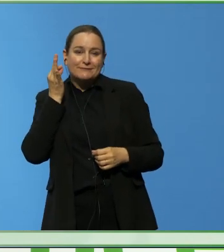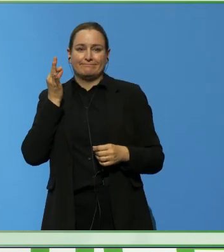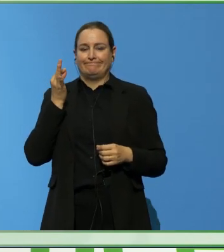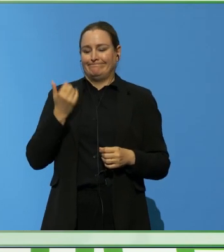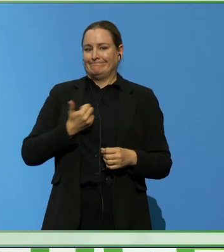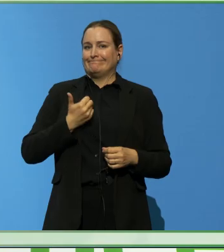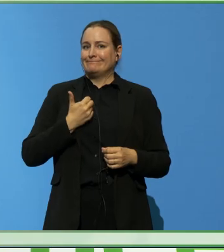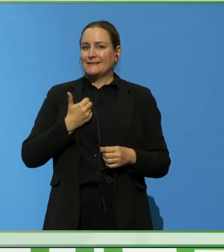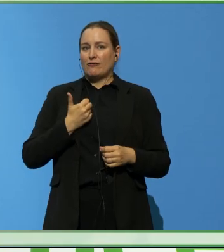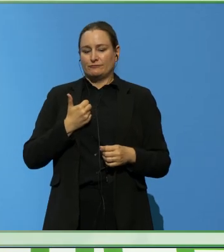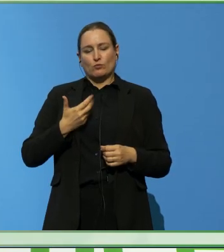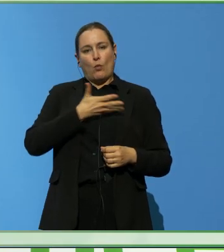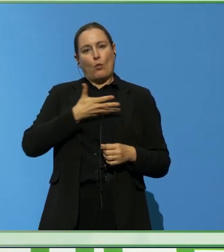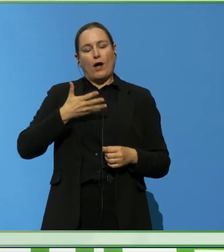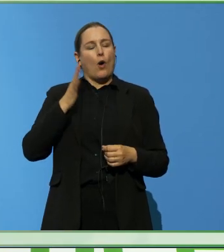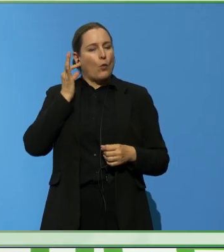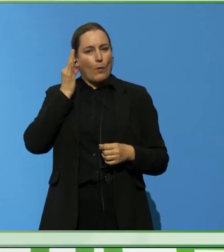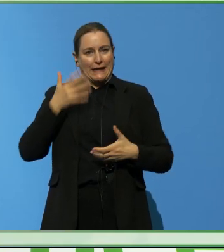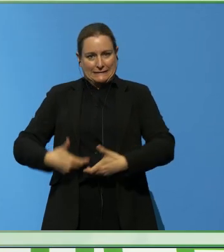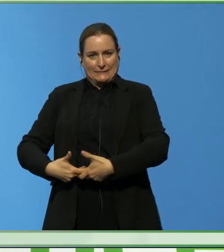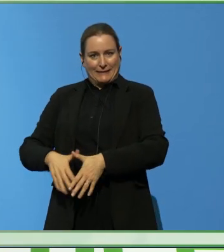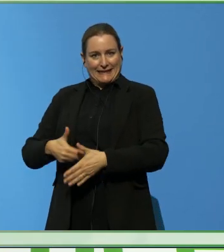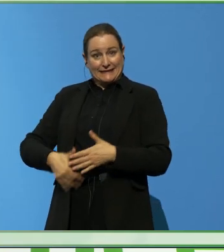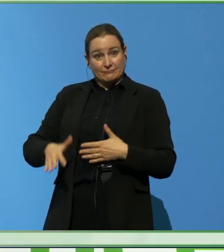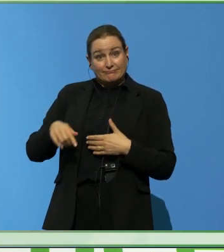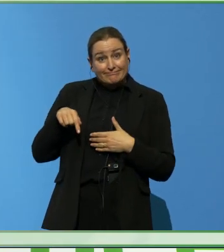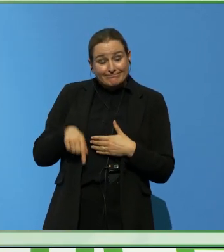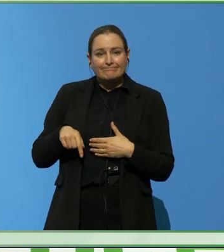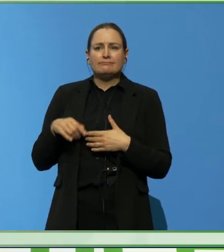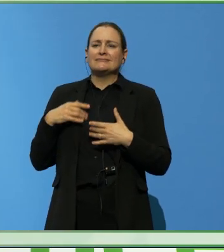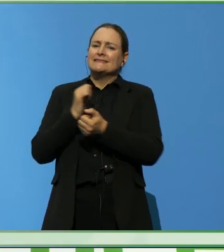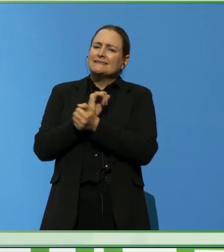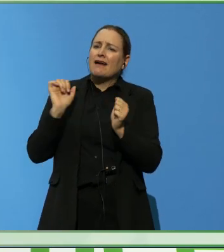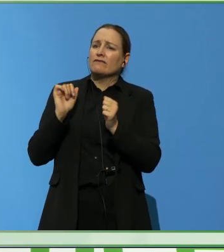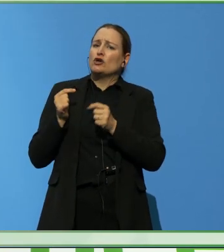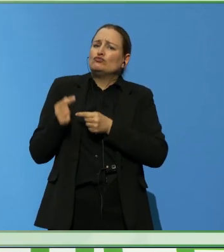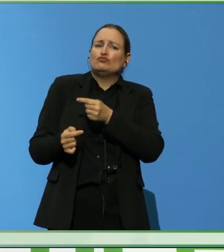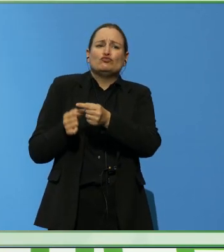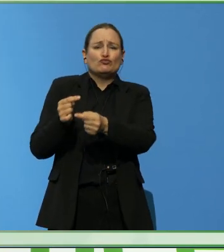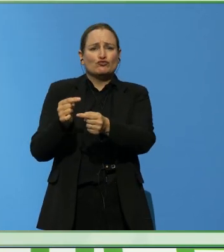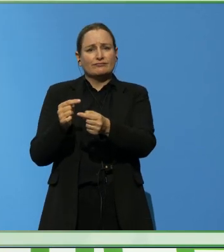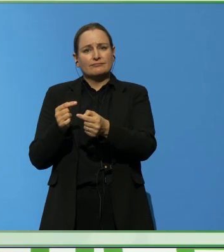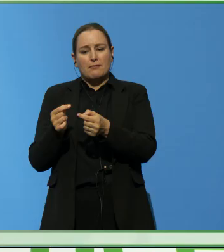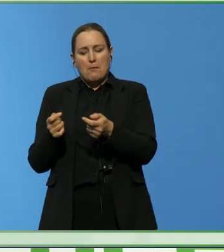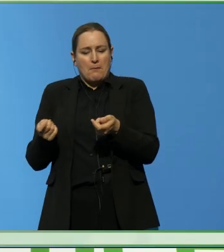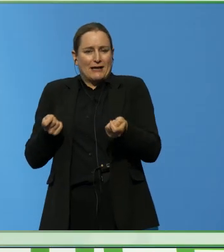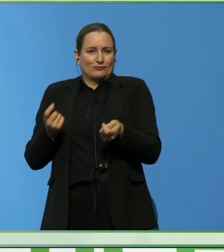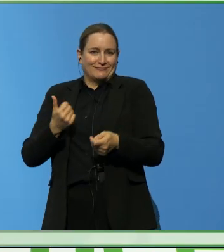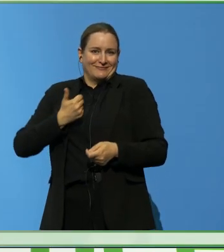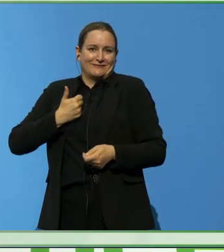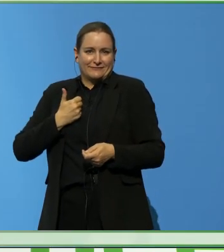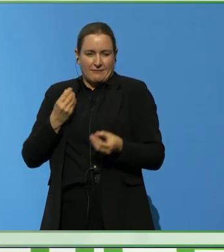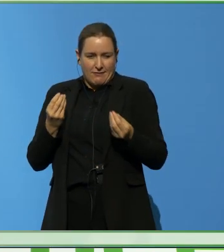safety and dignity, I would like to provide a very brief introduction what menstrual health